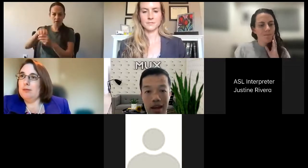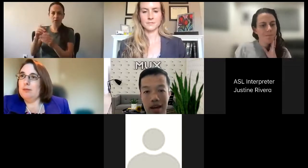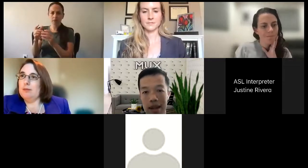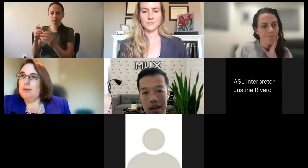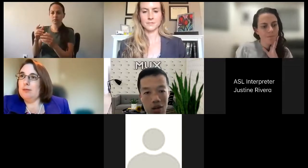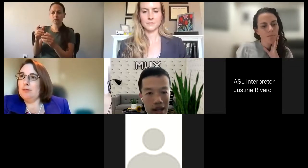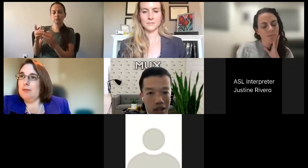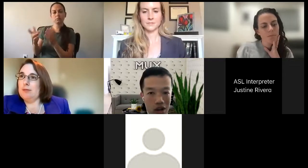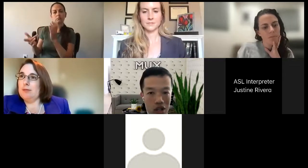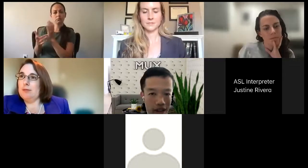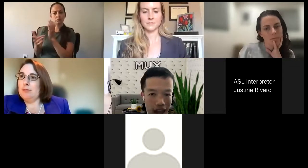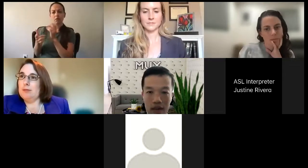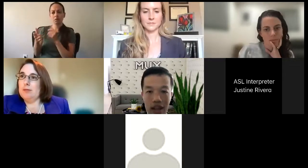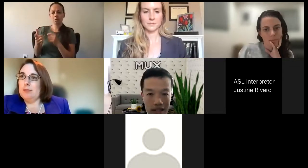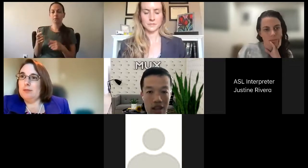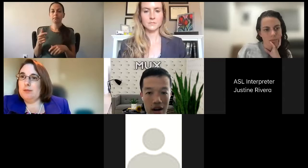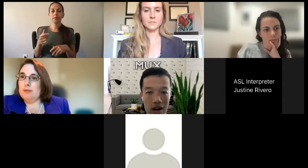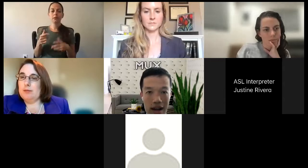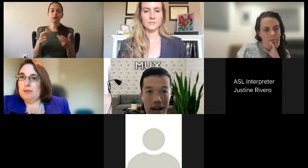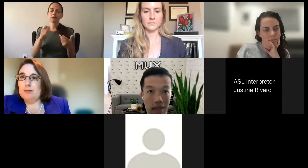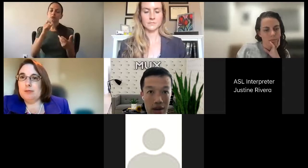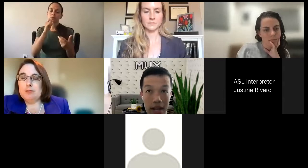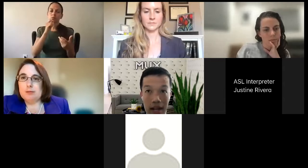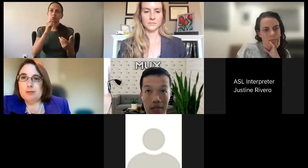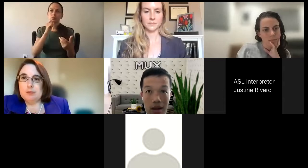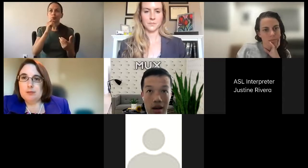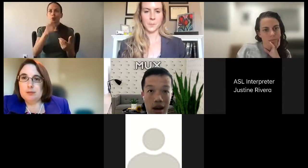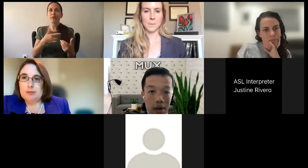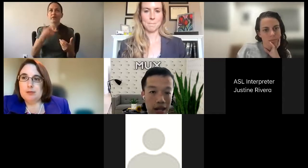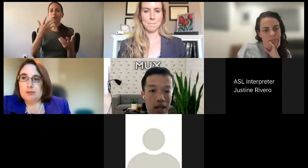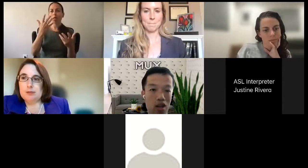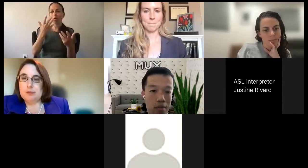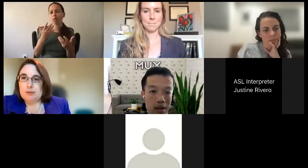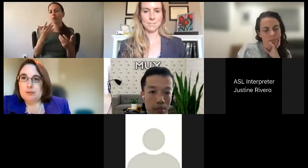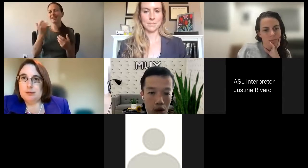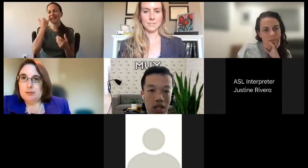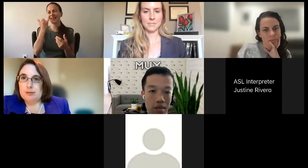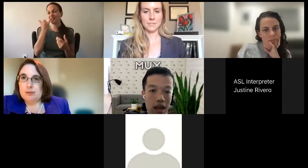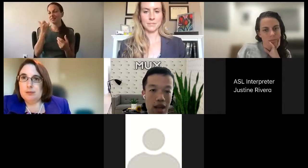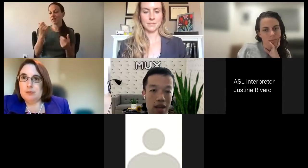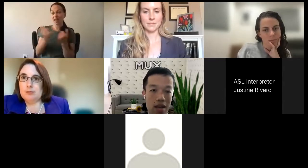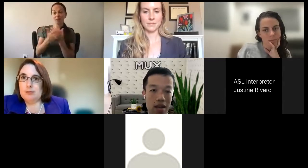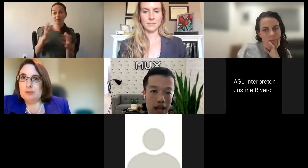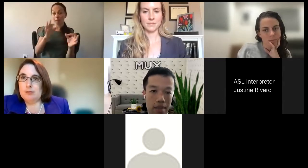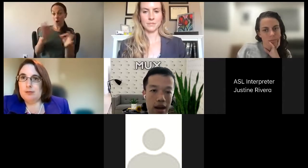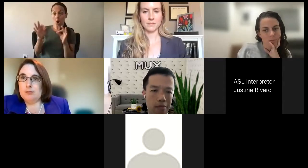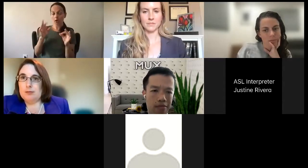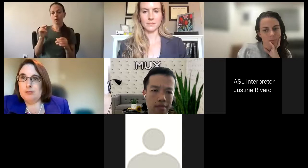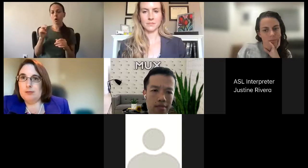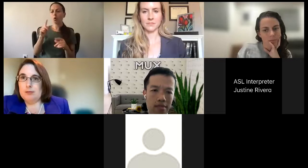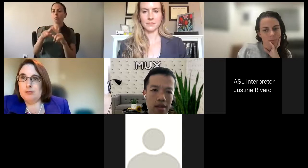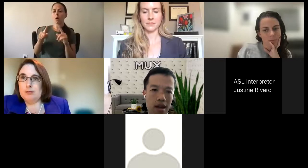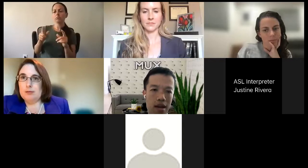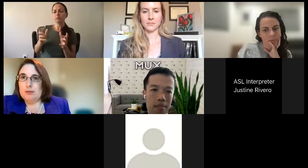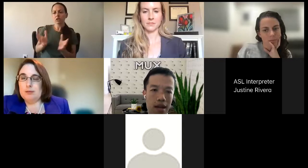time. And like, don't get discouraged if like everything is not there at the very beginning, but continue to push and demand it to get